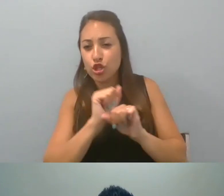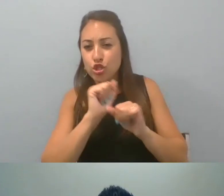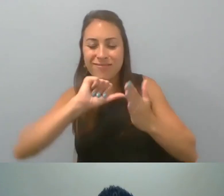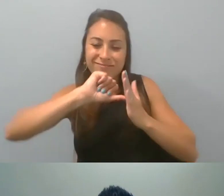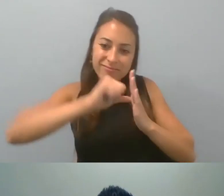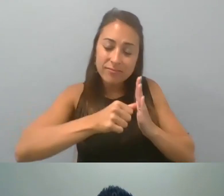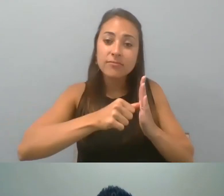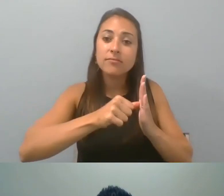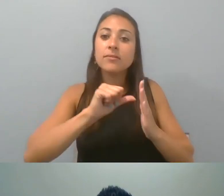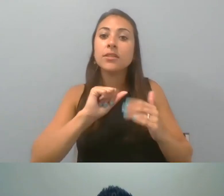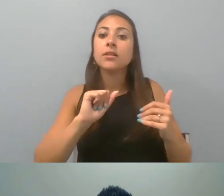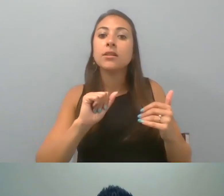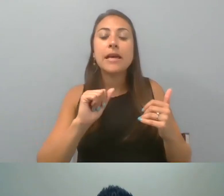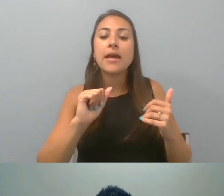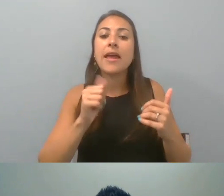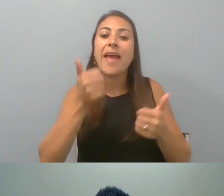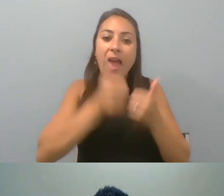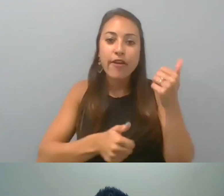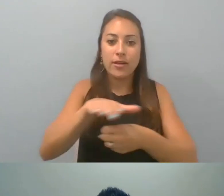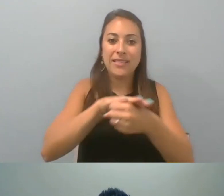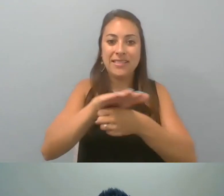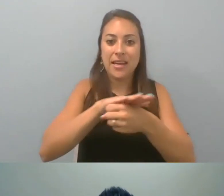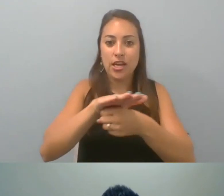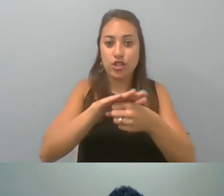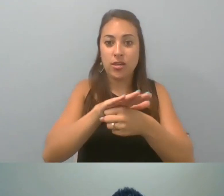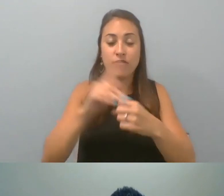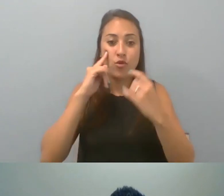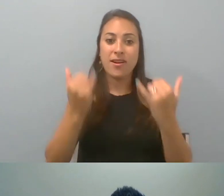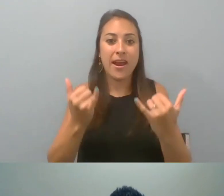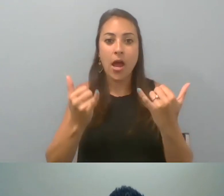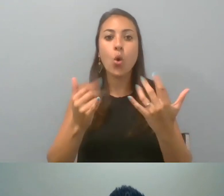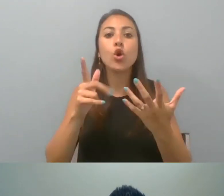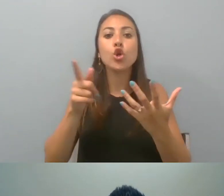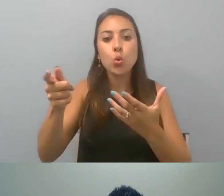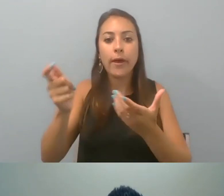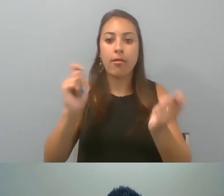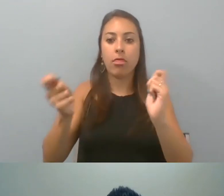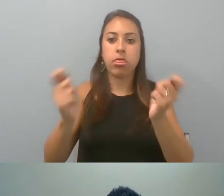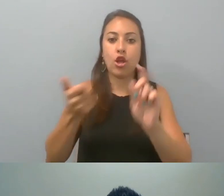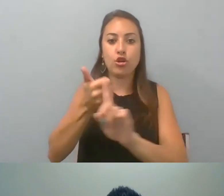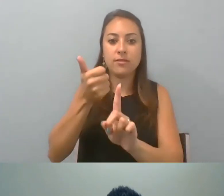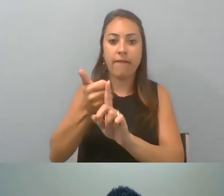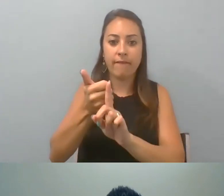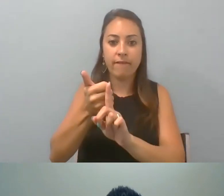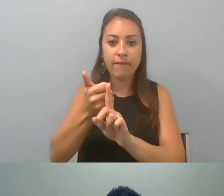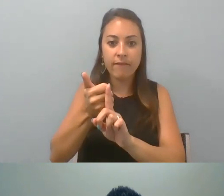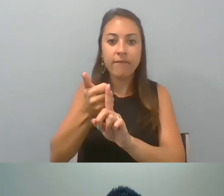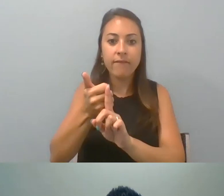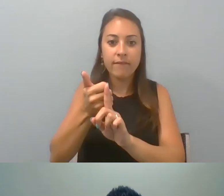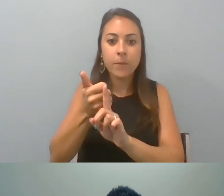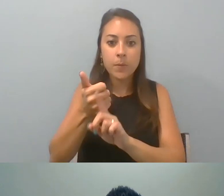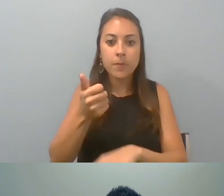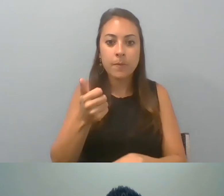but every station really at this point is customizable. So you have the option to omit